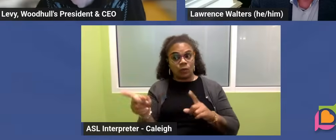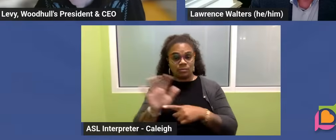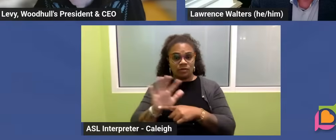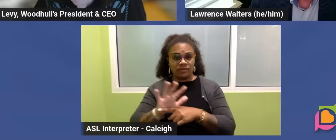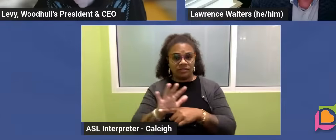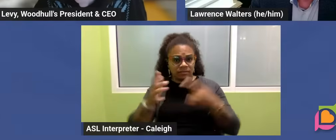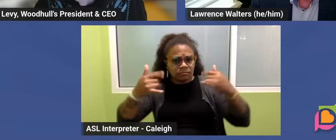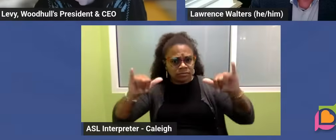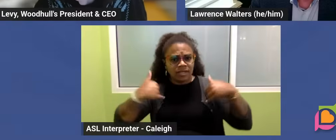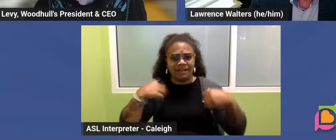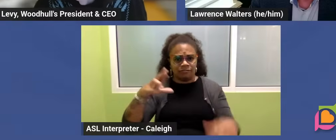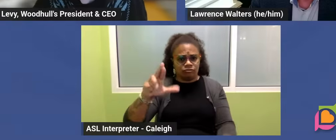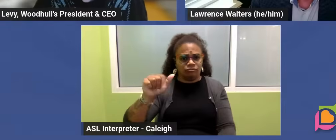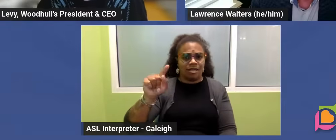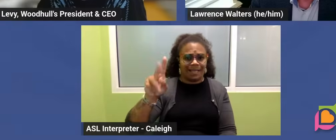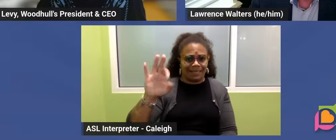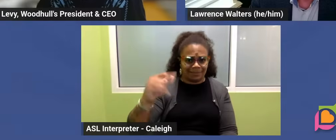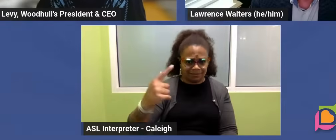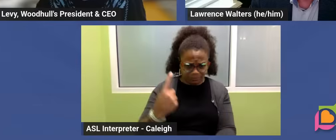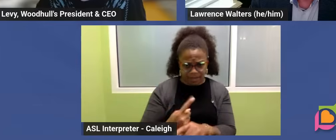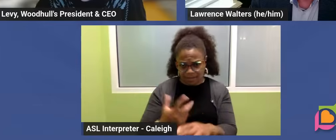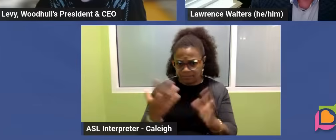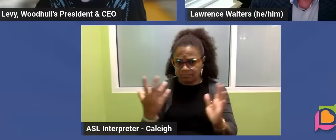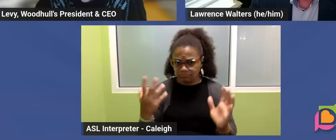rated. But